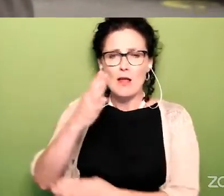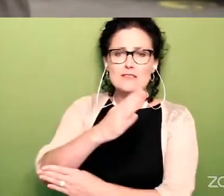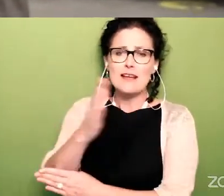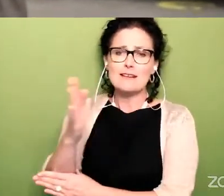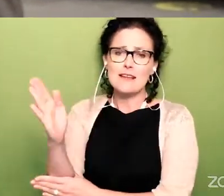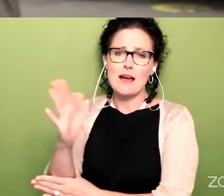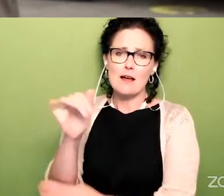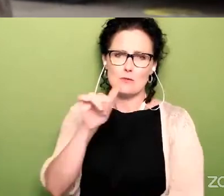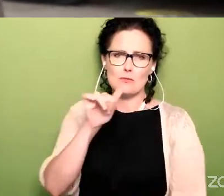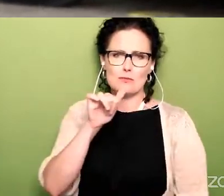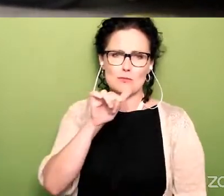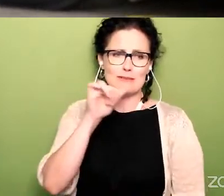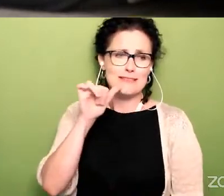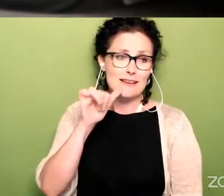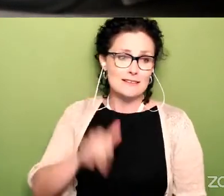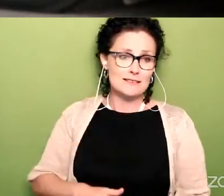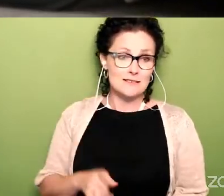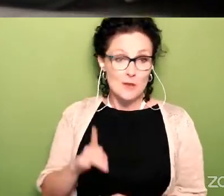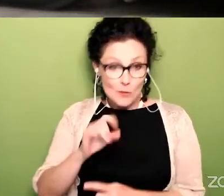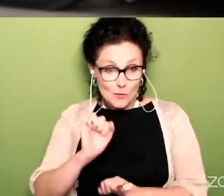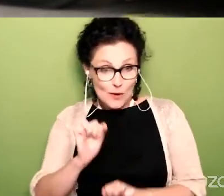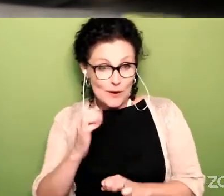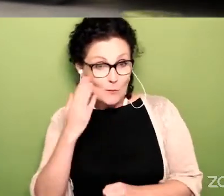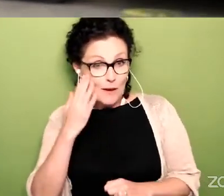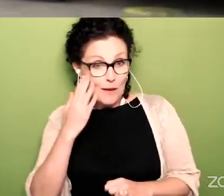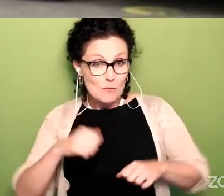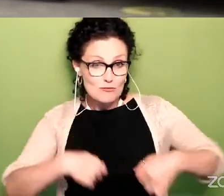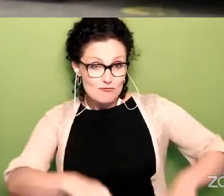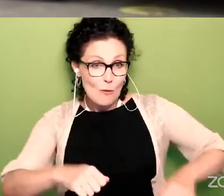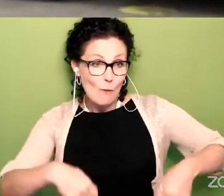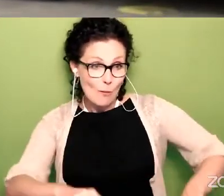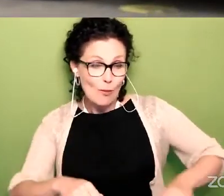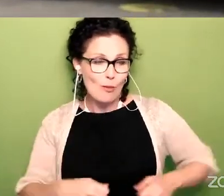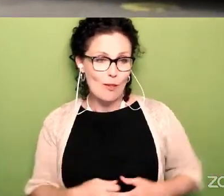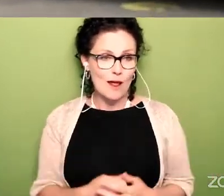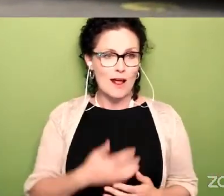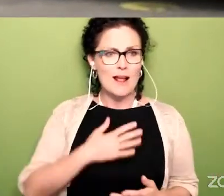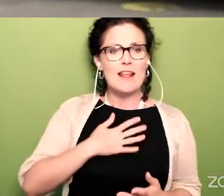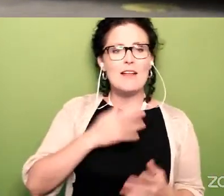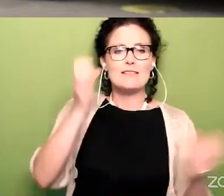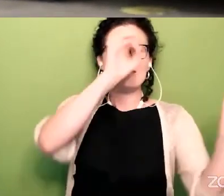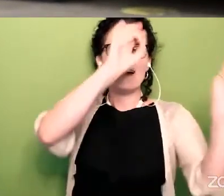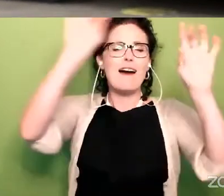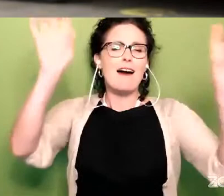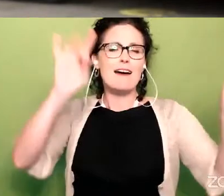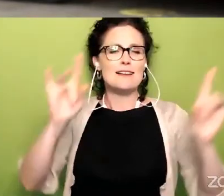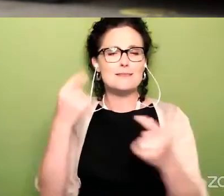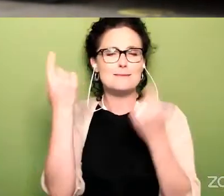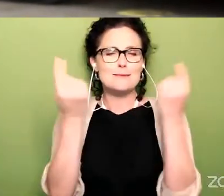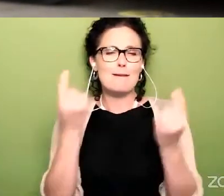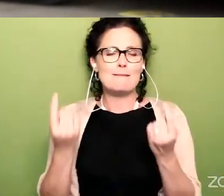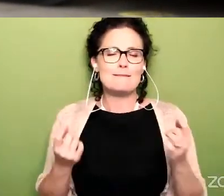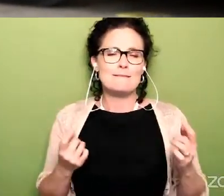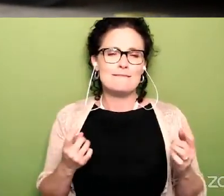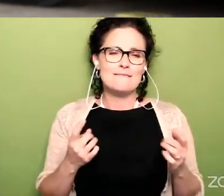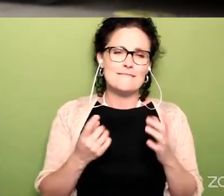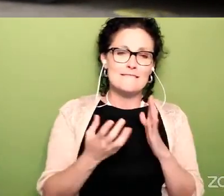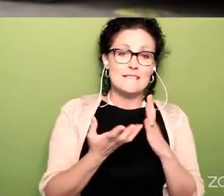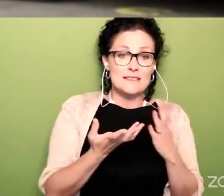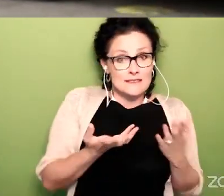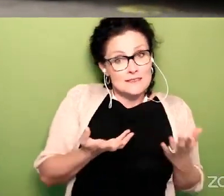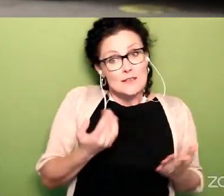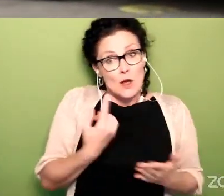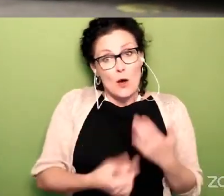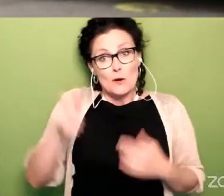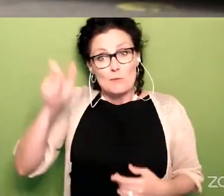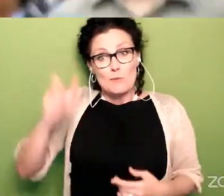studying literature at university? My mother went to her in secret, and together they wrote this. For me, for us.